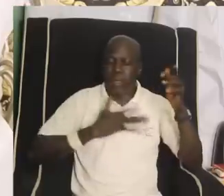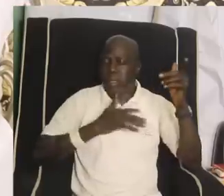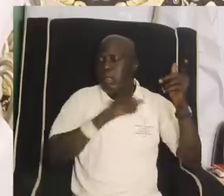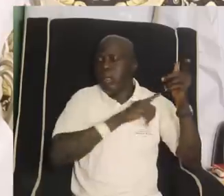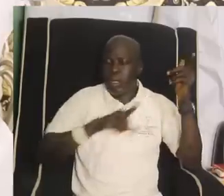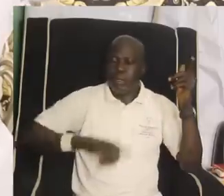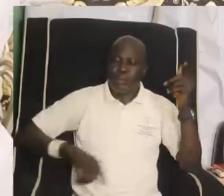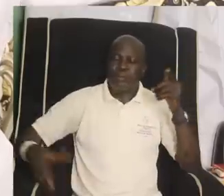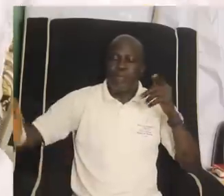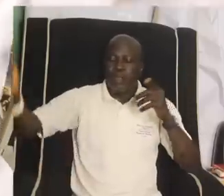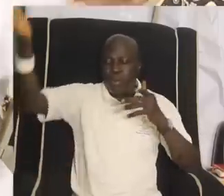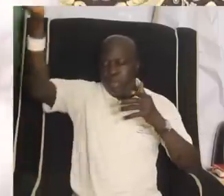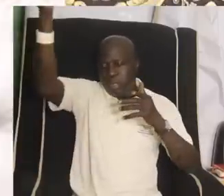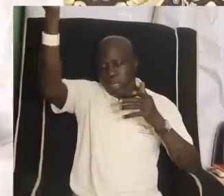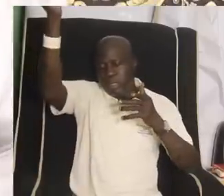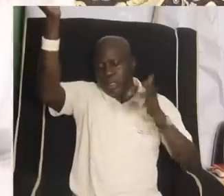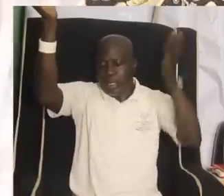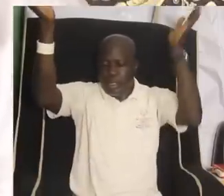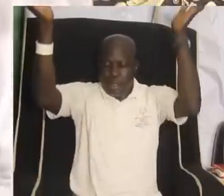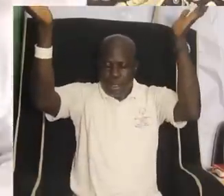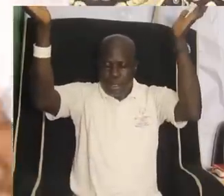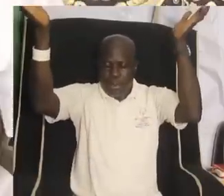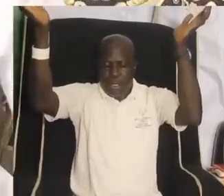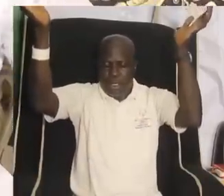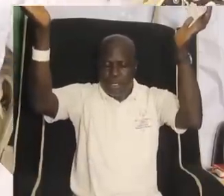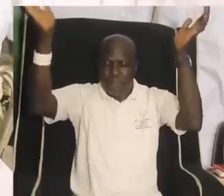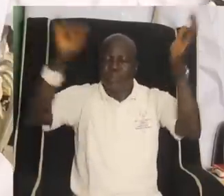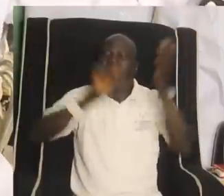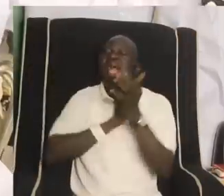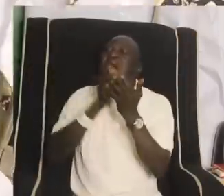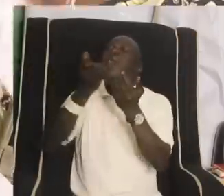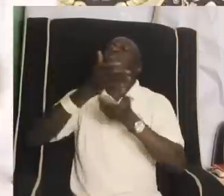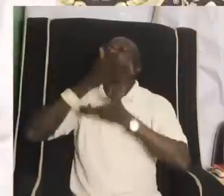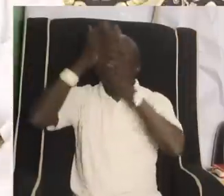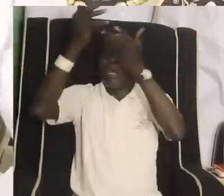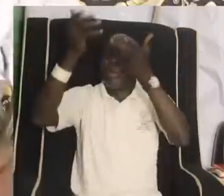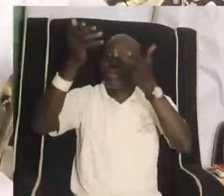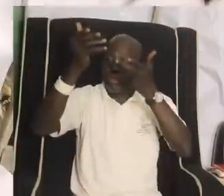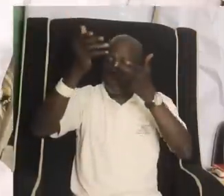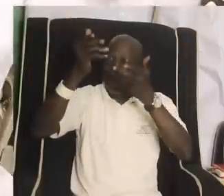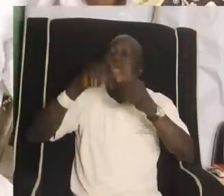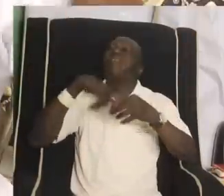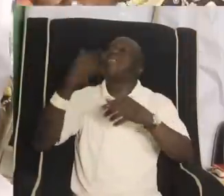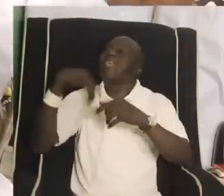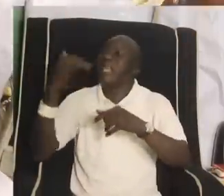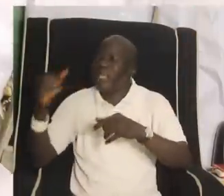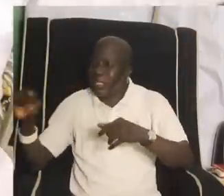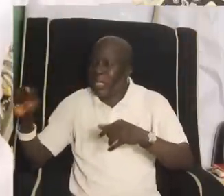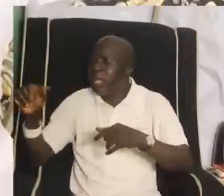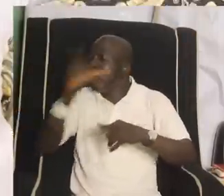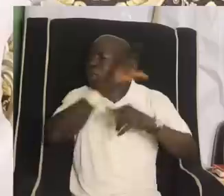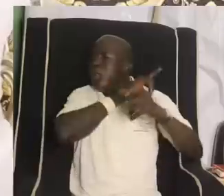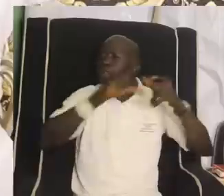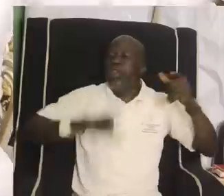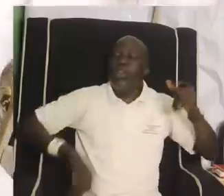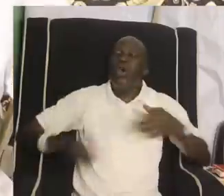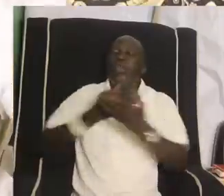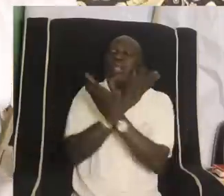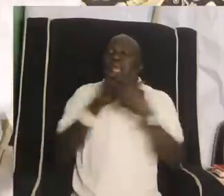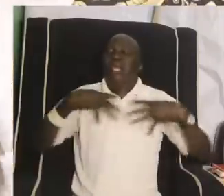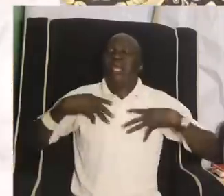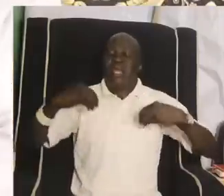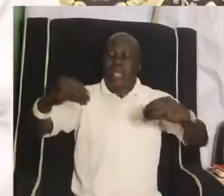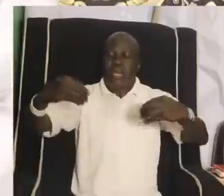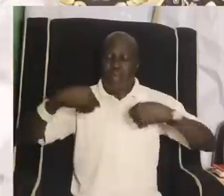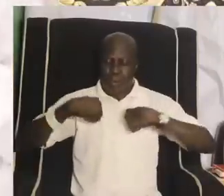Jesus name alone, lift up your hands. Lift up your hands. You will just shout and say, Oluwa wo mi san.